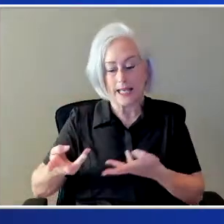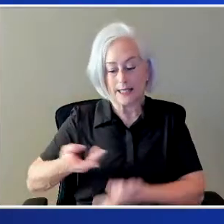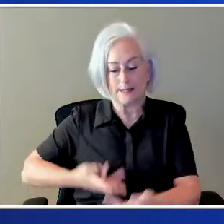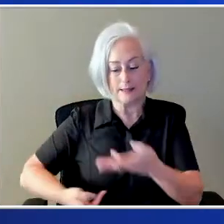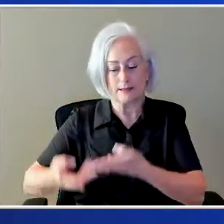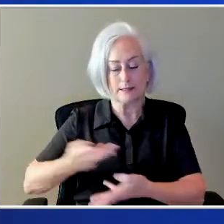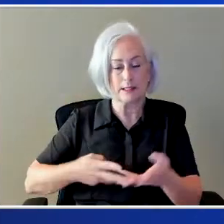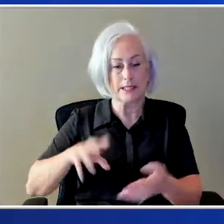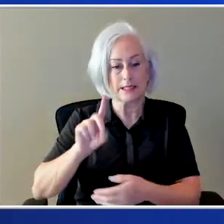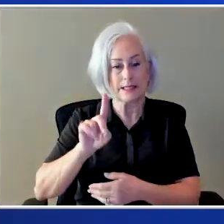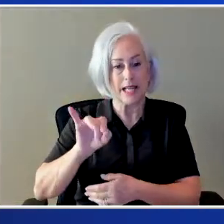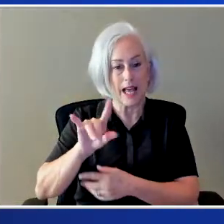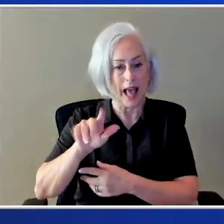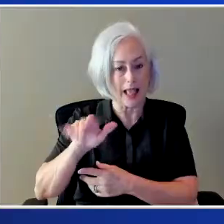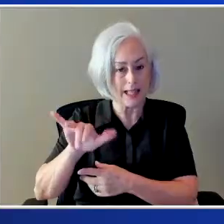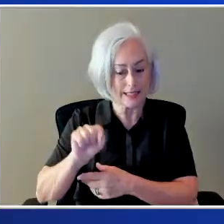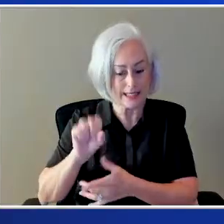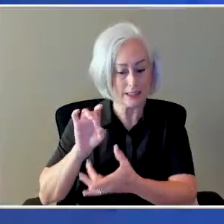a trach,